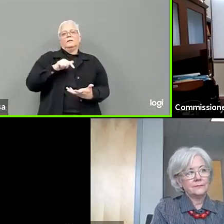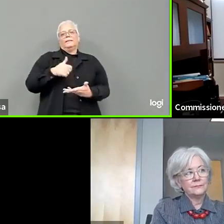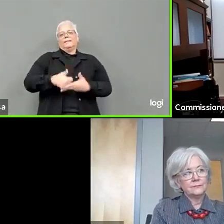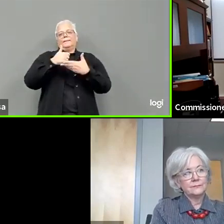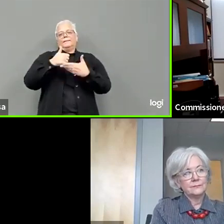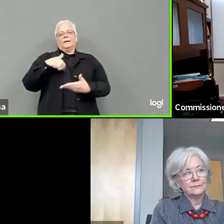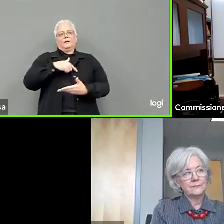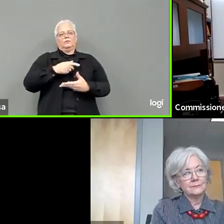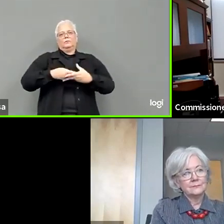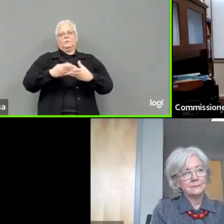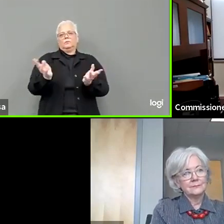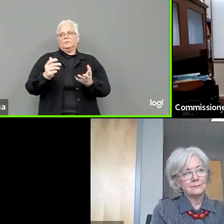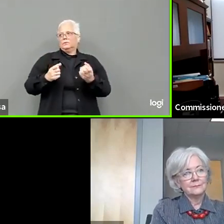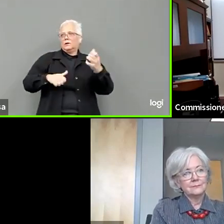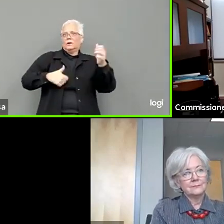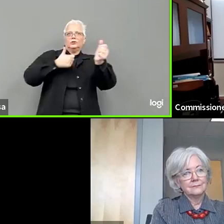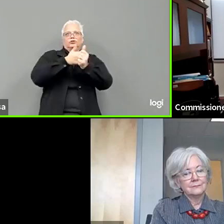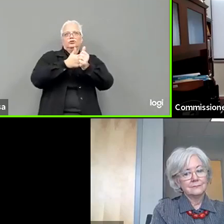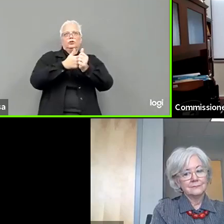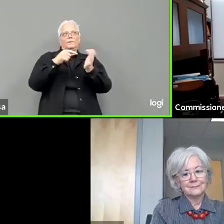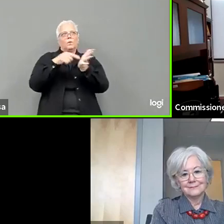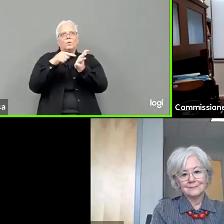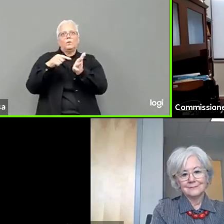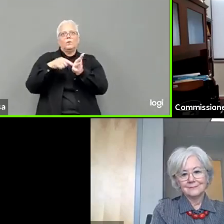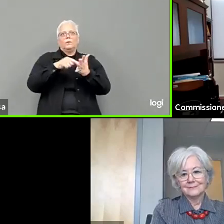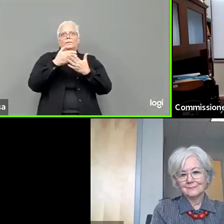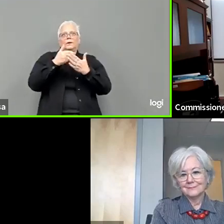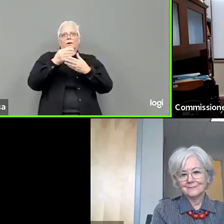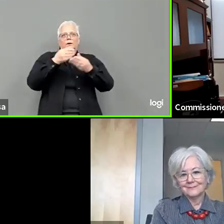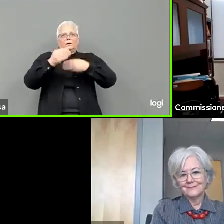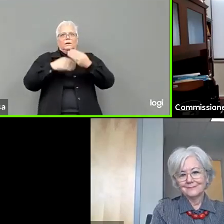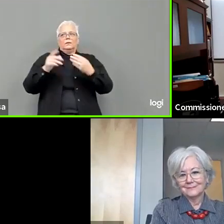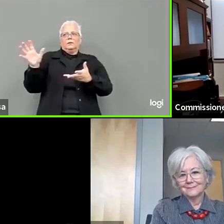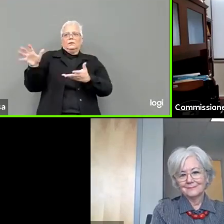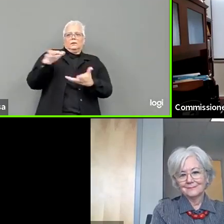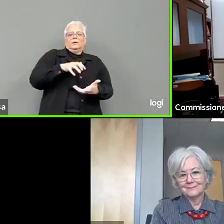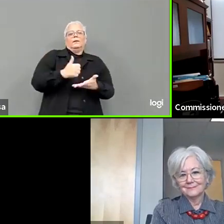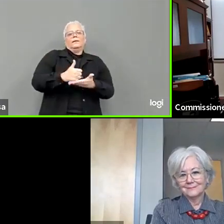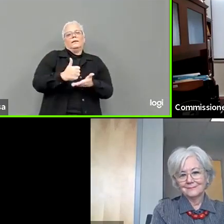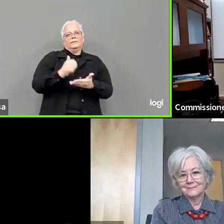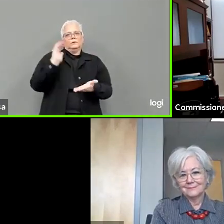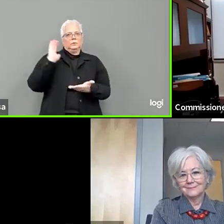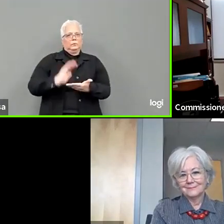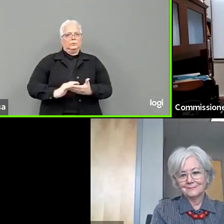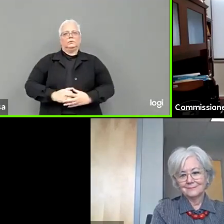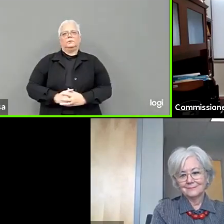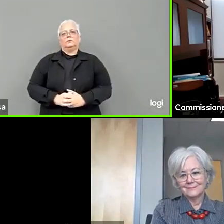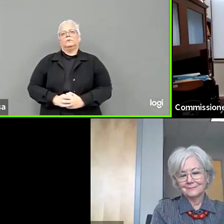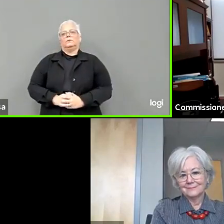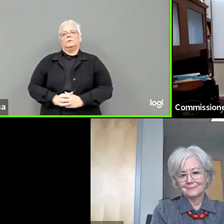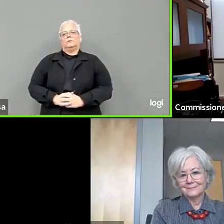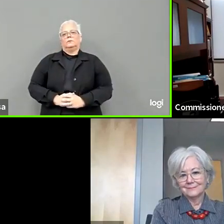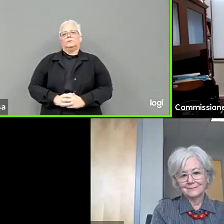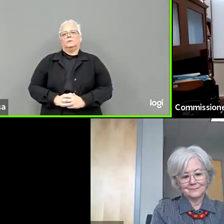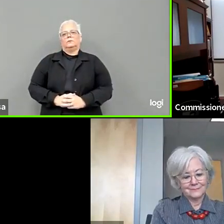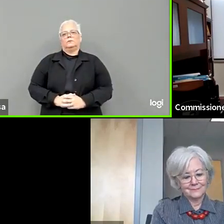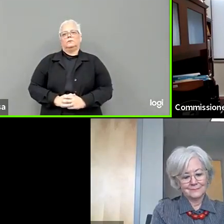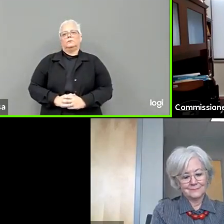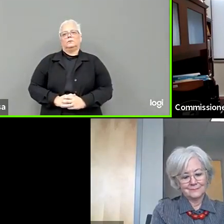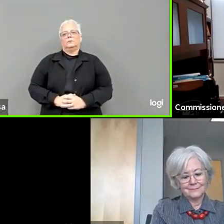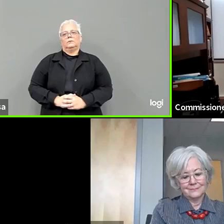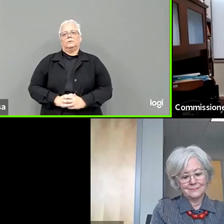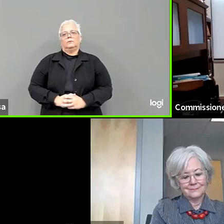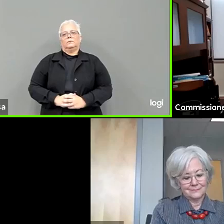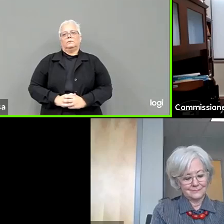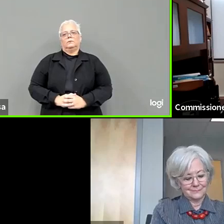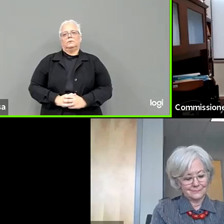you, Mayor Bynum. Fox 23 for Commissioner Keith. There was a lot of praise for the nonviolent misdemeanor court docket that happened at the